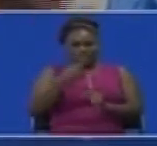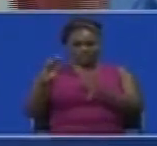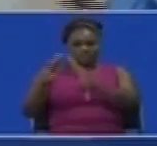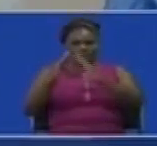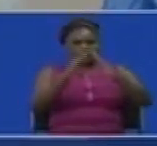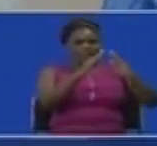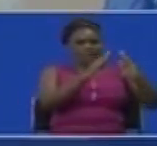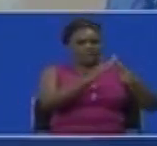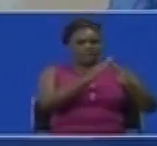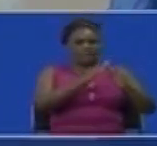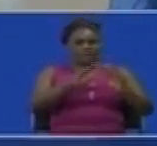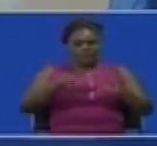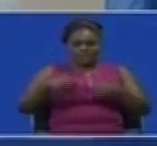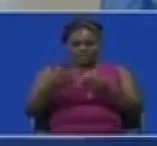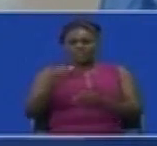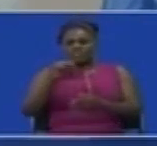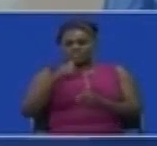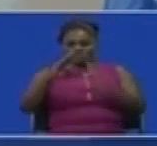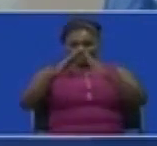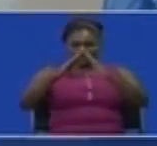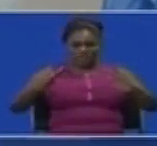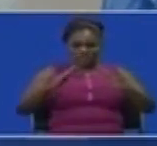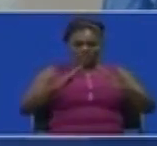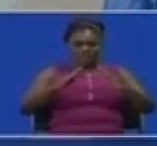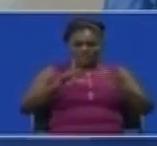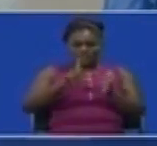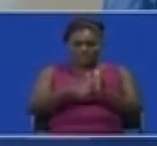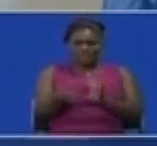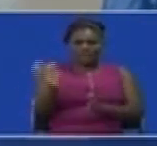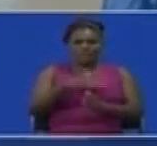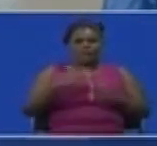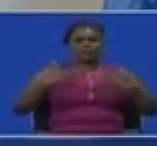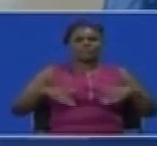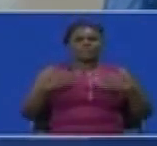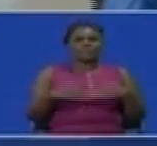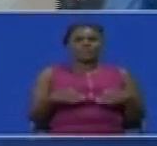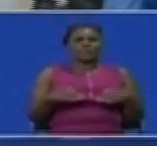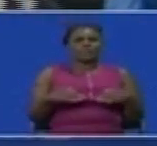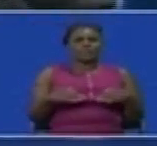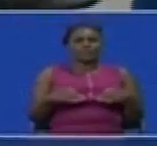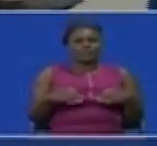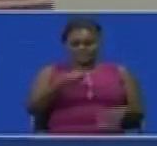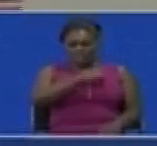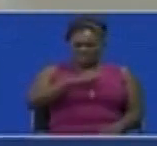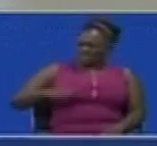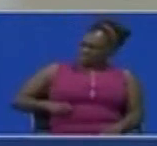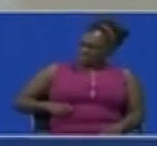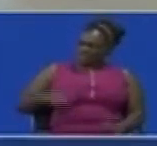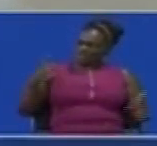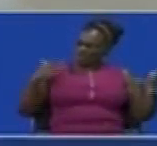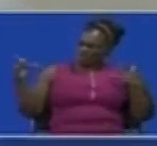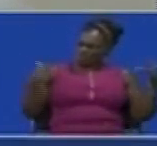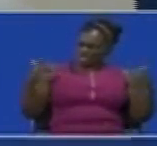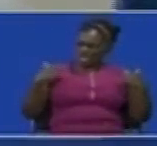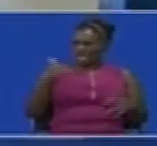Mombasa, give them a new face, and later on give those houses back to the people. That is that is what actually the senator of Mombasa has